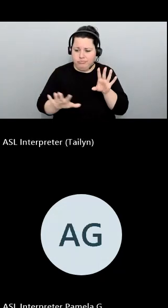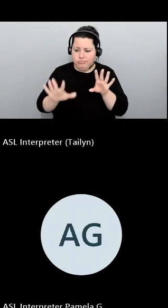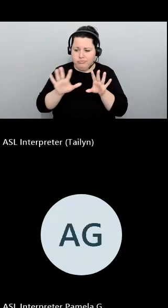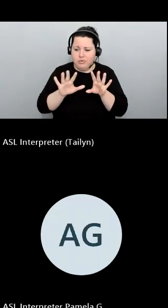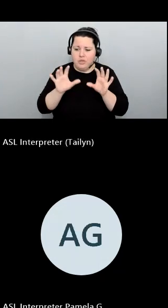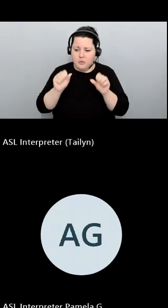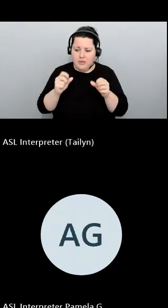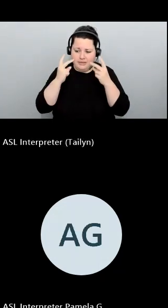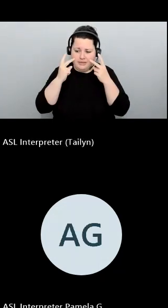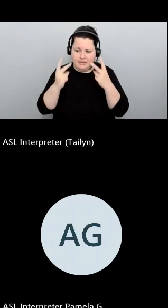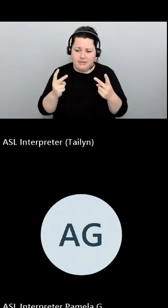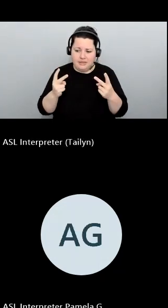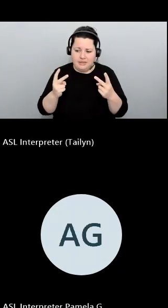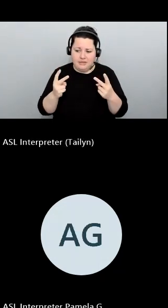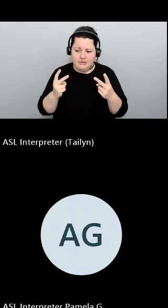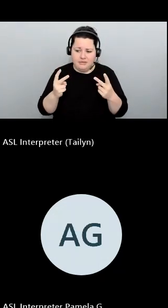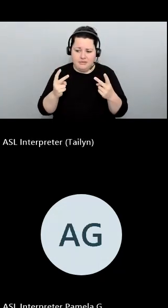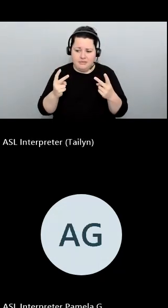which